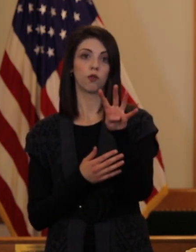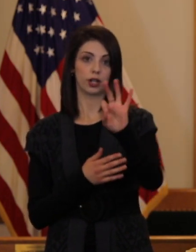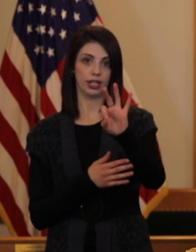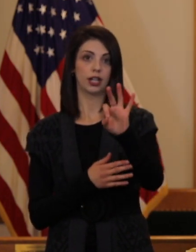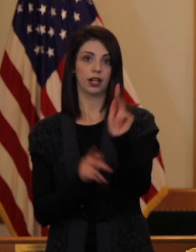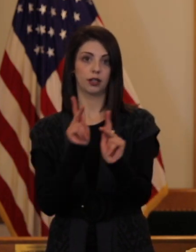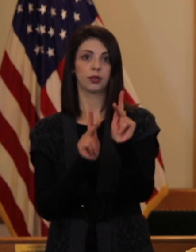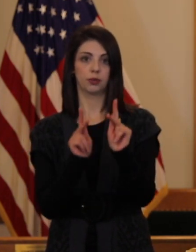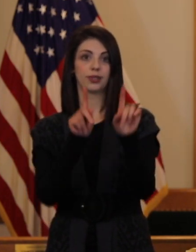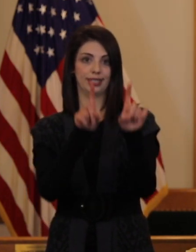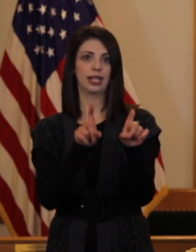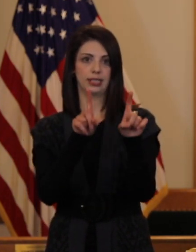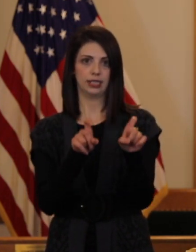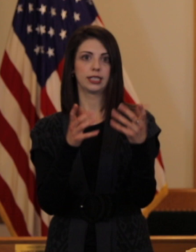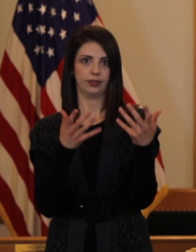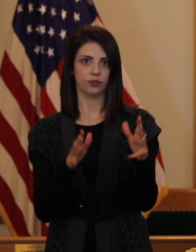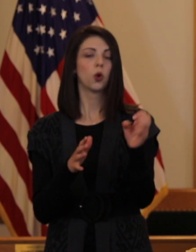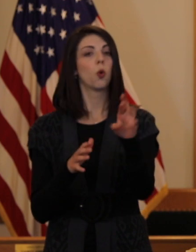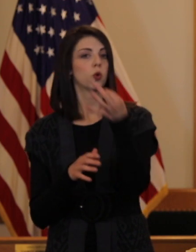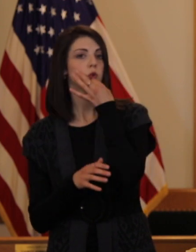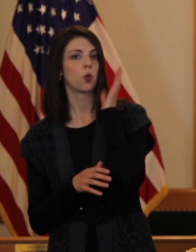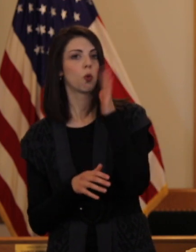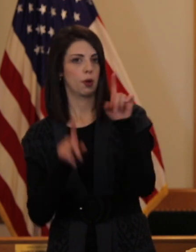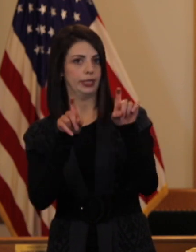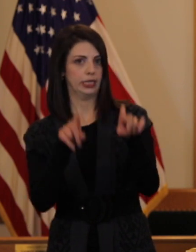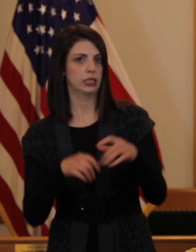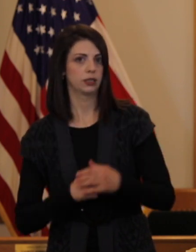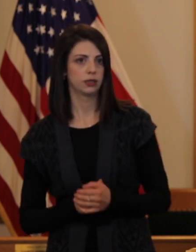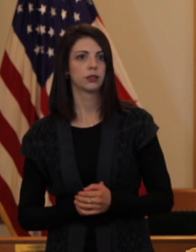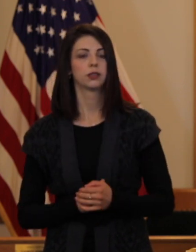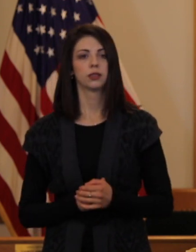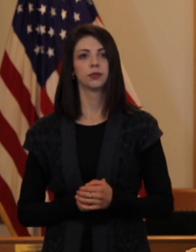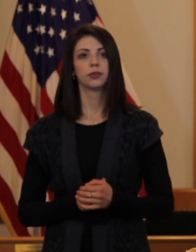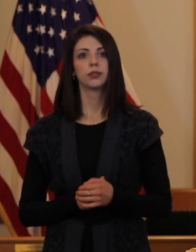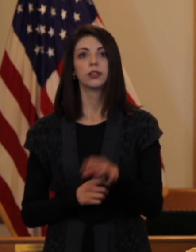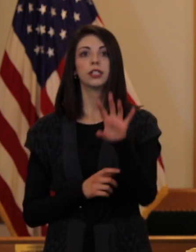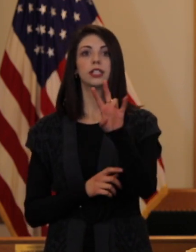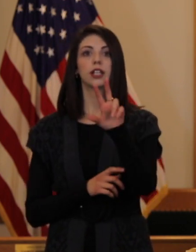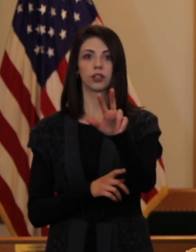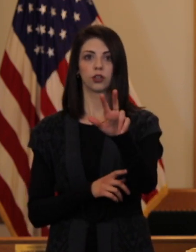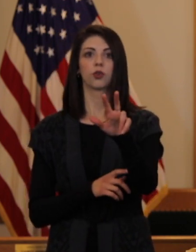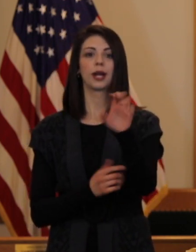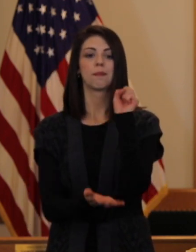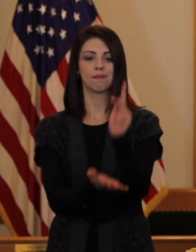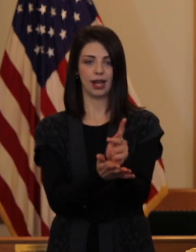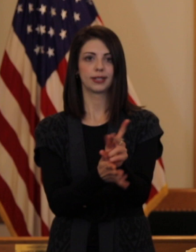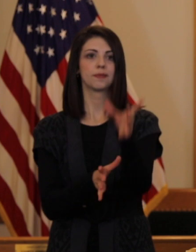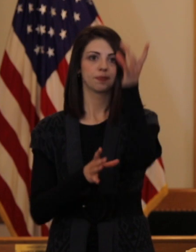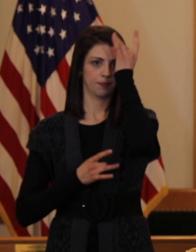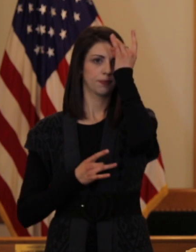2,149 residents tested or scheduled today to be tested. We have 73